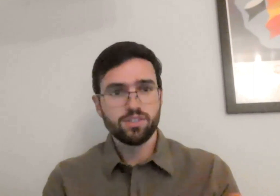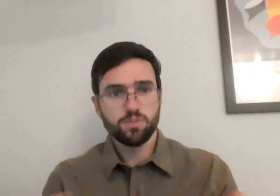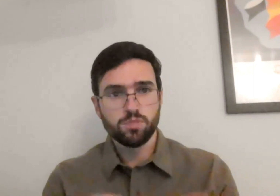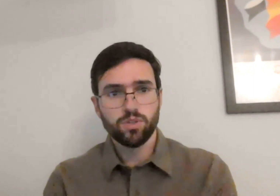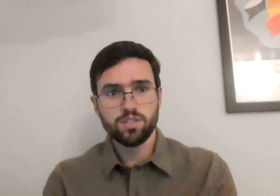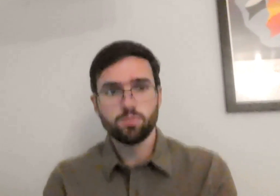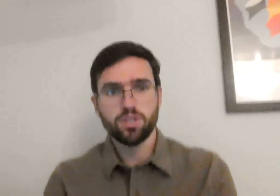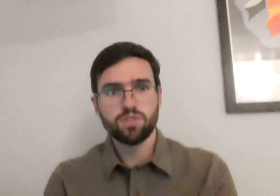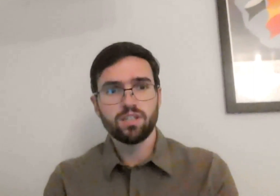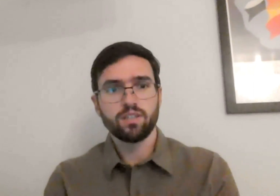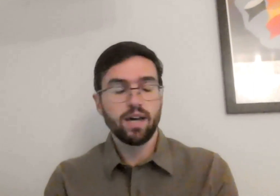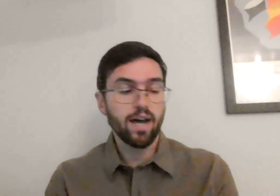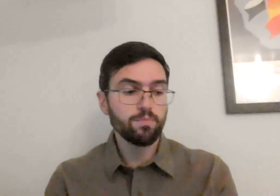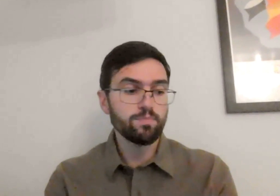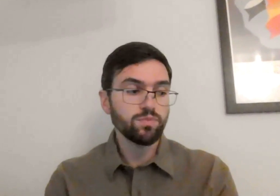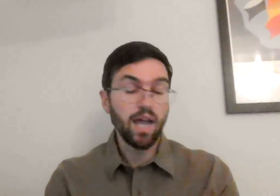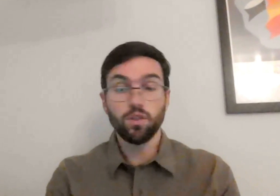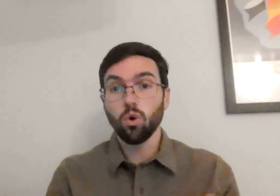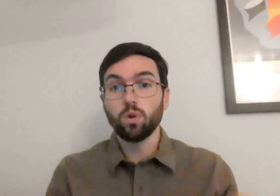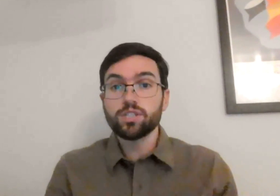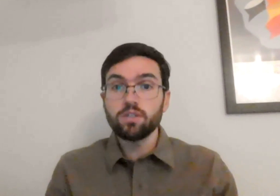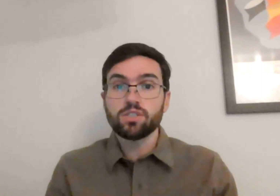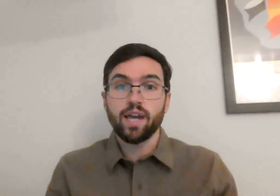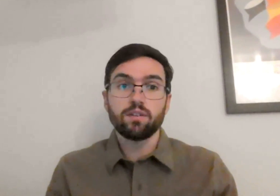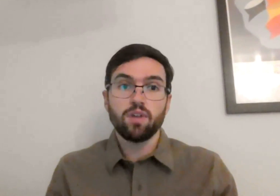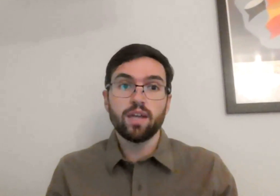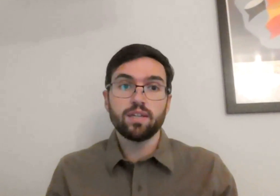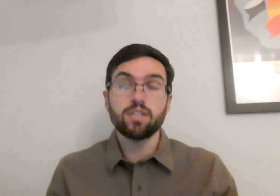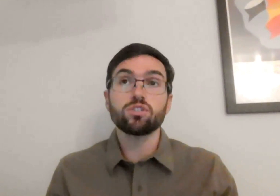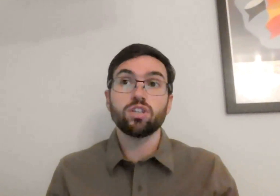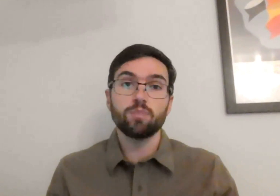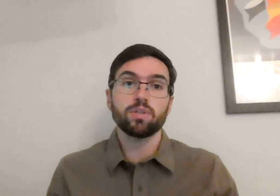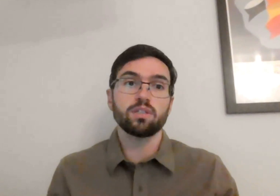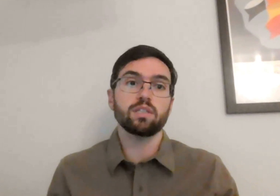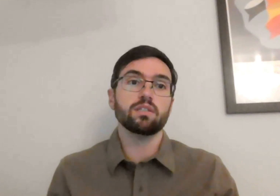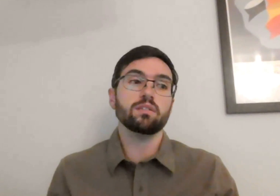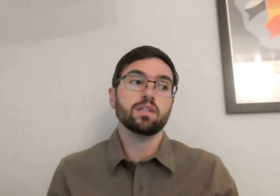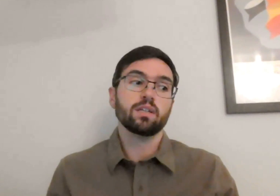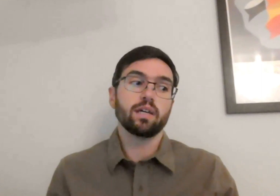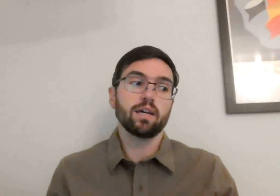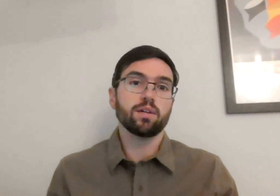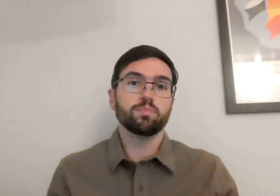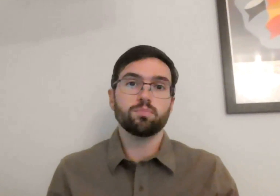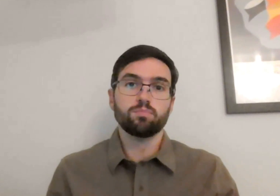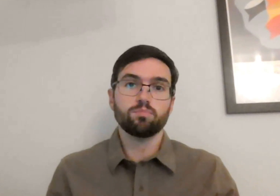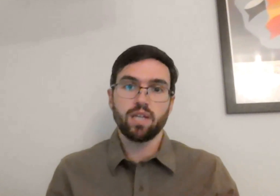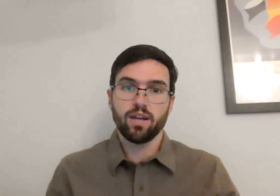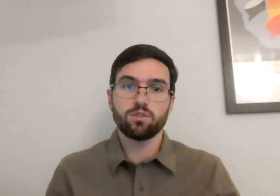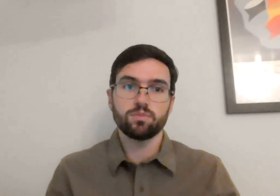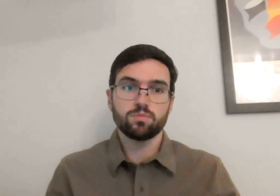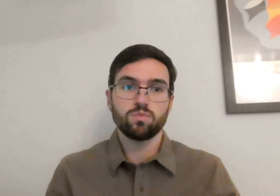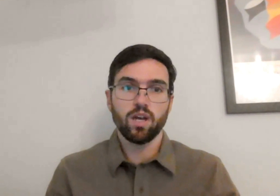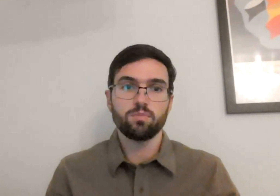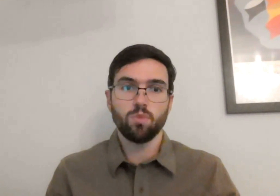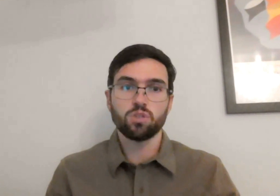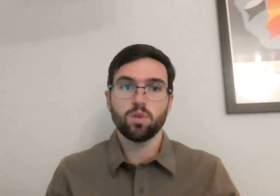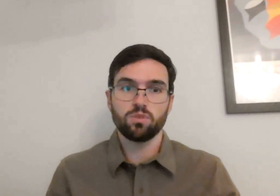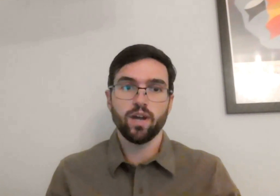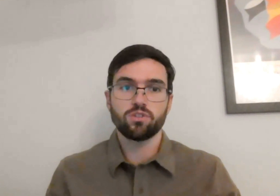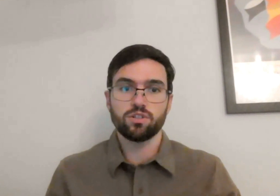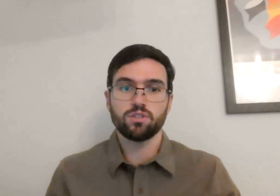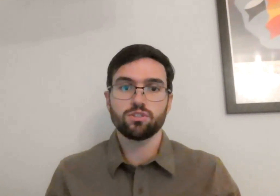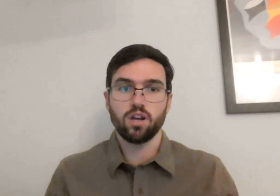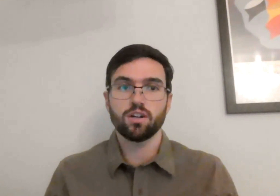yeah, it's pretty unique. Now the core skill set, right, is typically uh, mechanical, right?